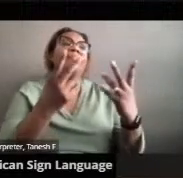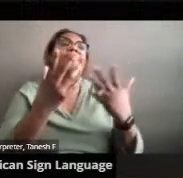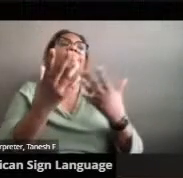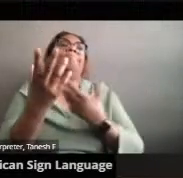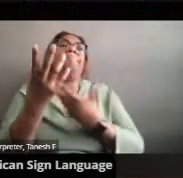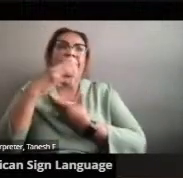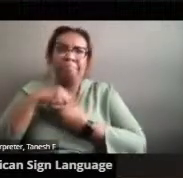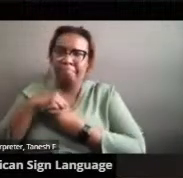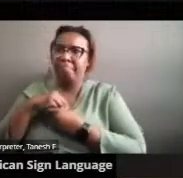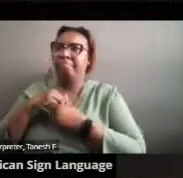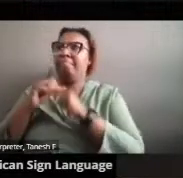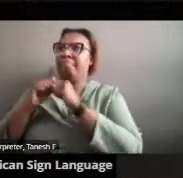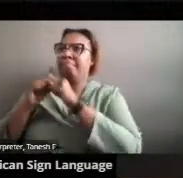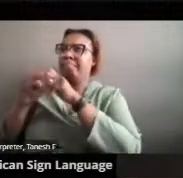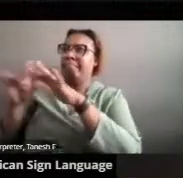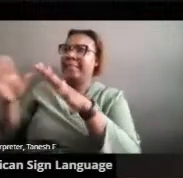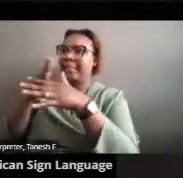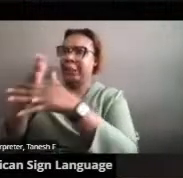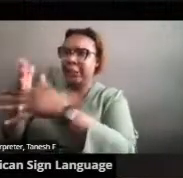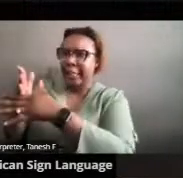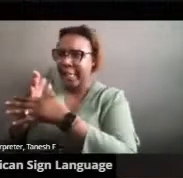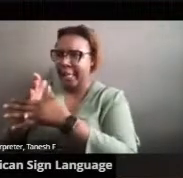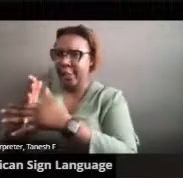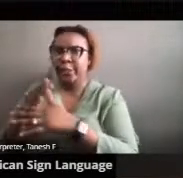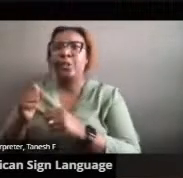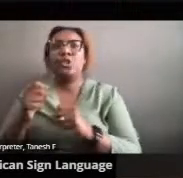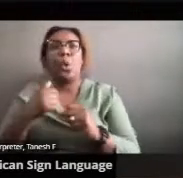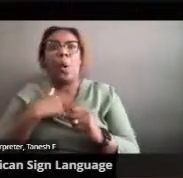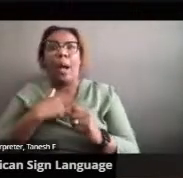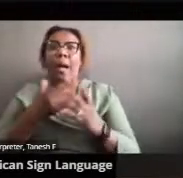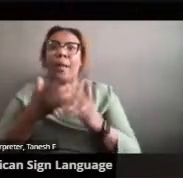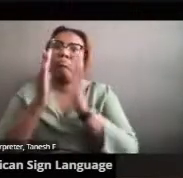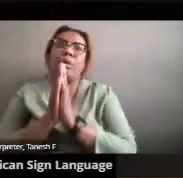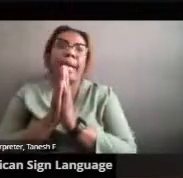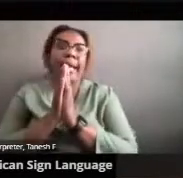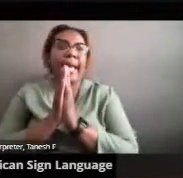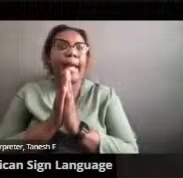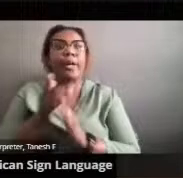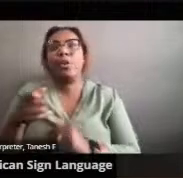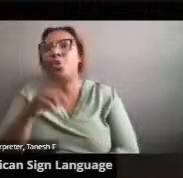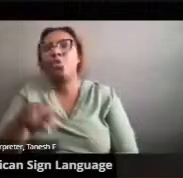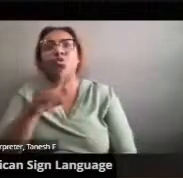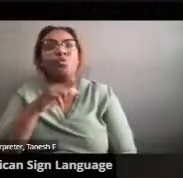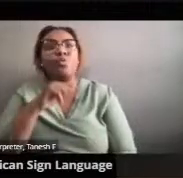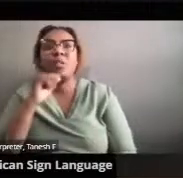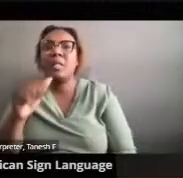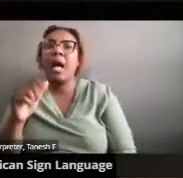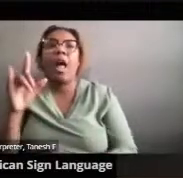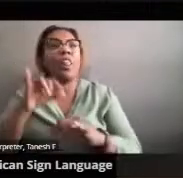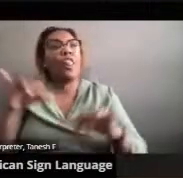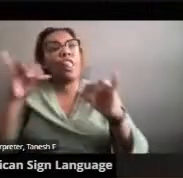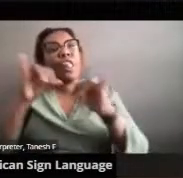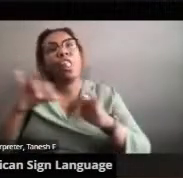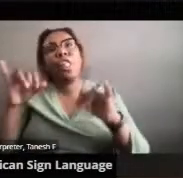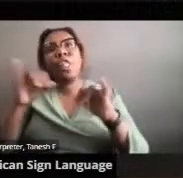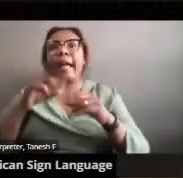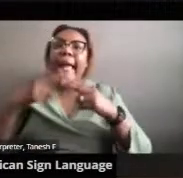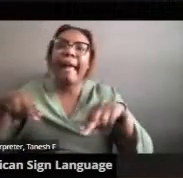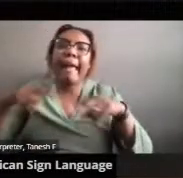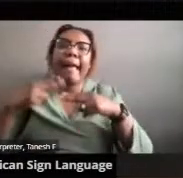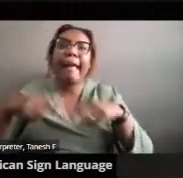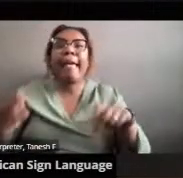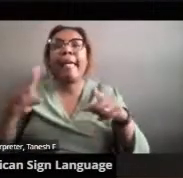I pray that we just won't find eggs and blow balloons and have our lilies and have